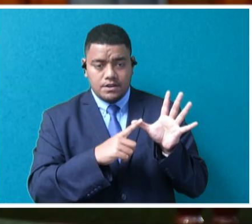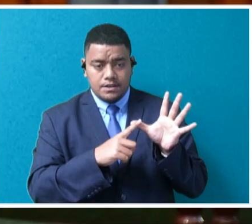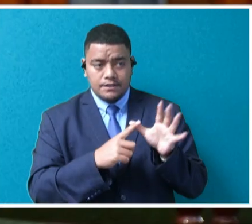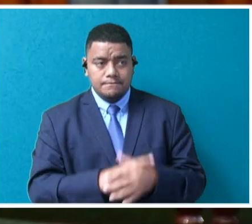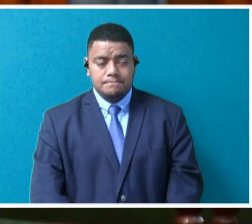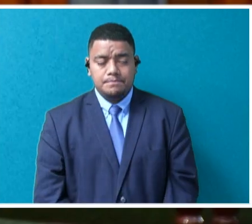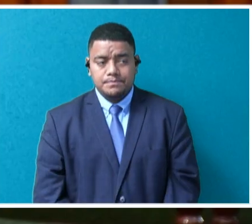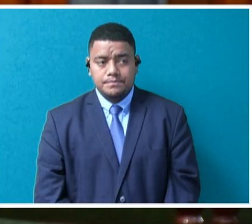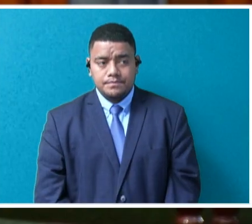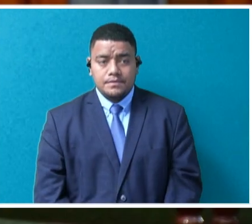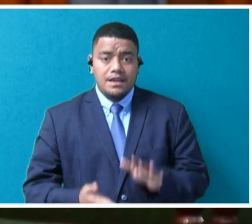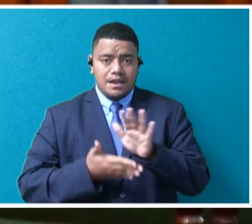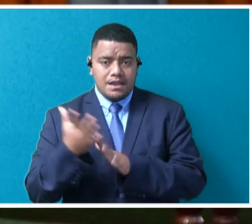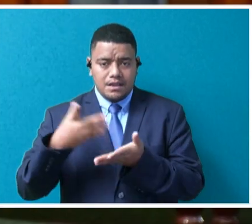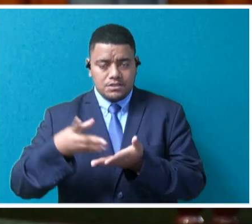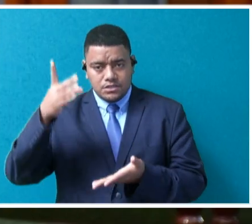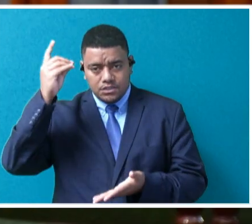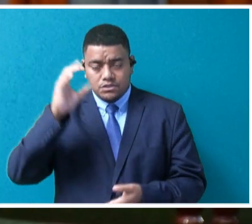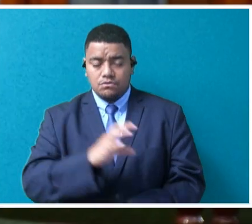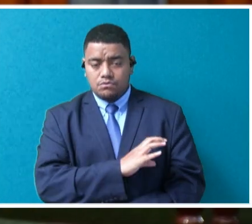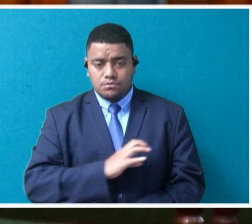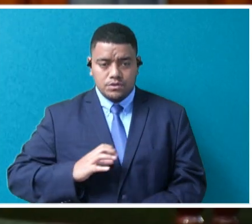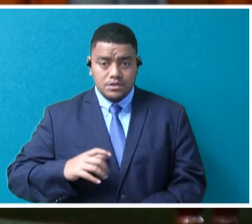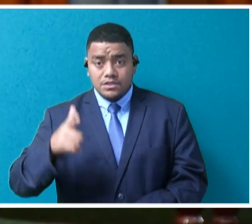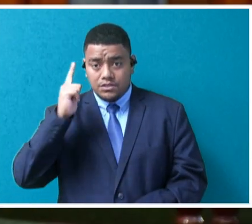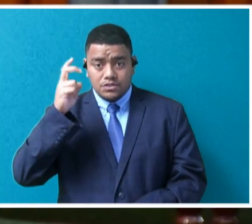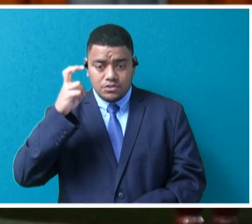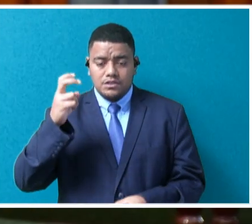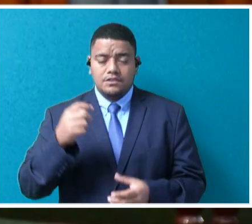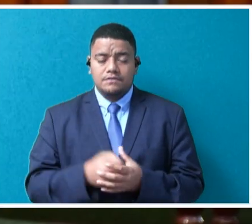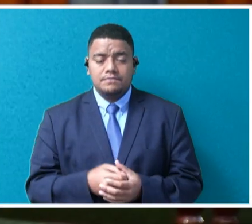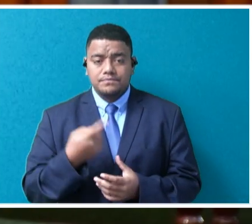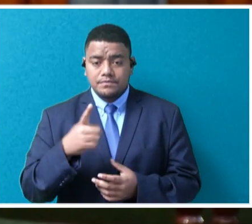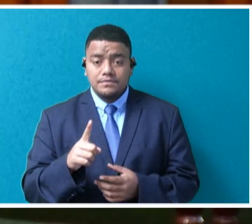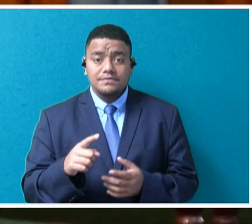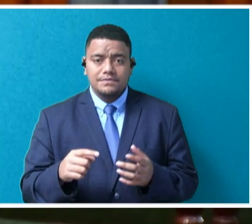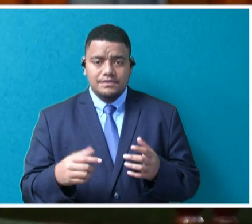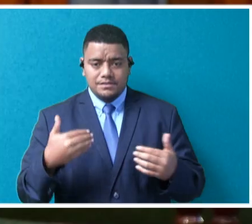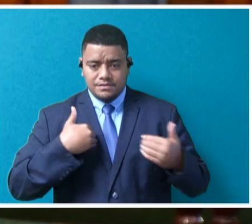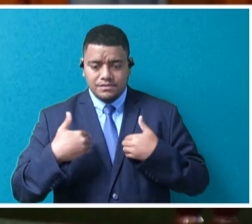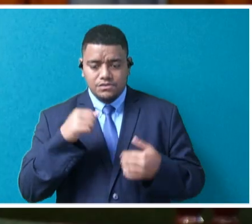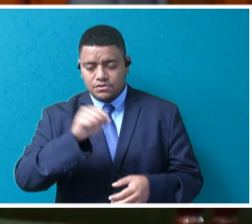the Higher Education Commission, Teachers Training Institution, and the Tertiary